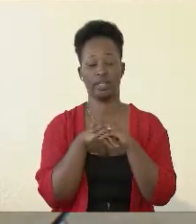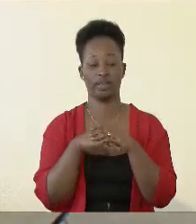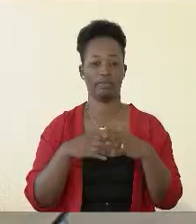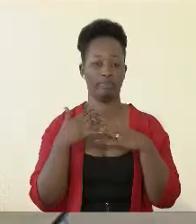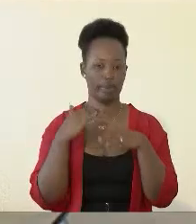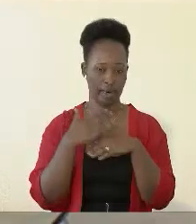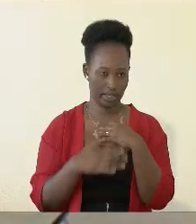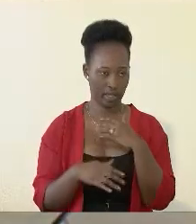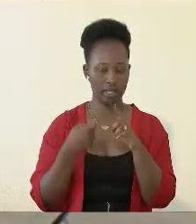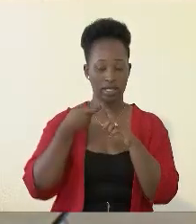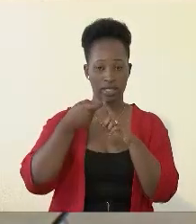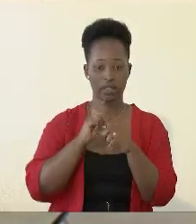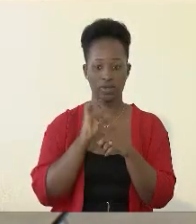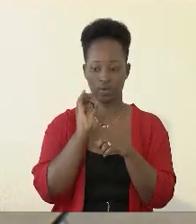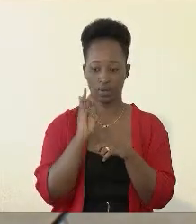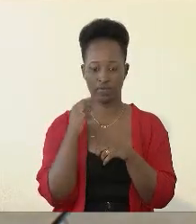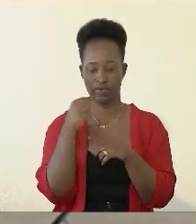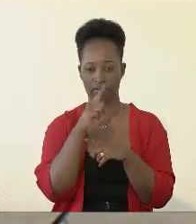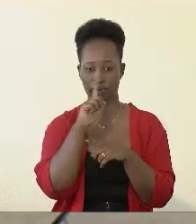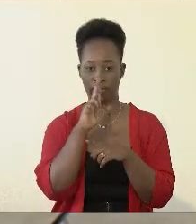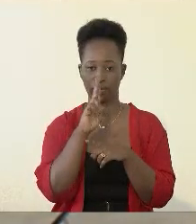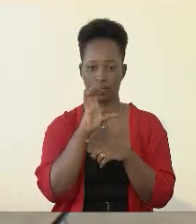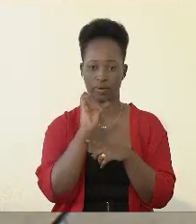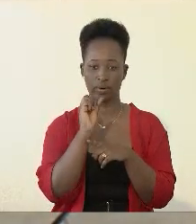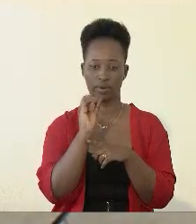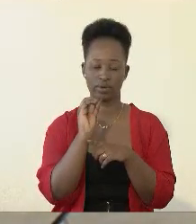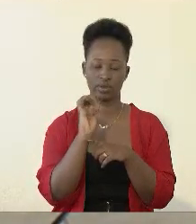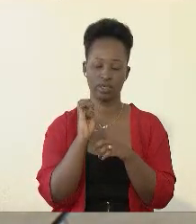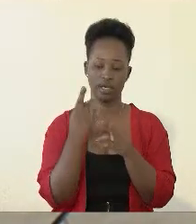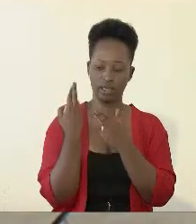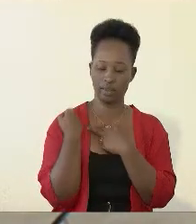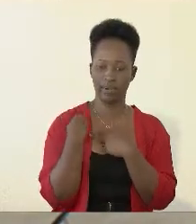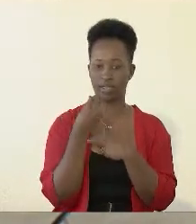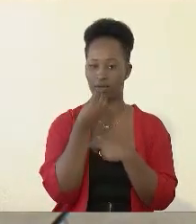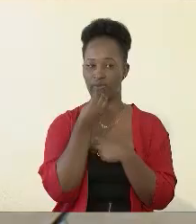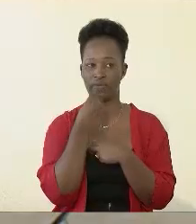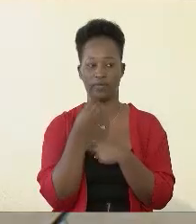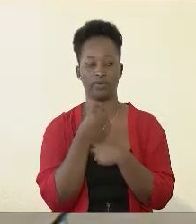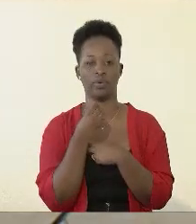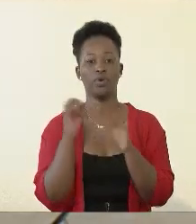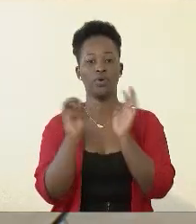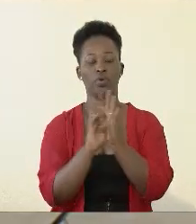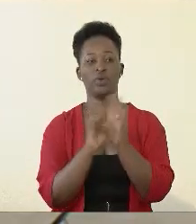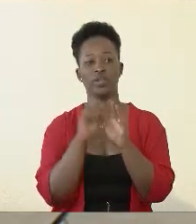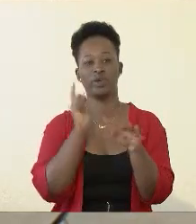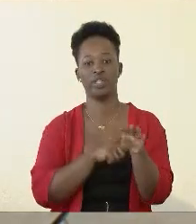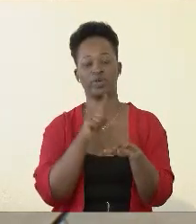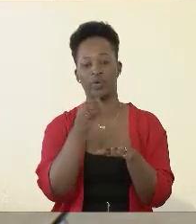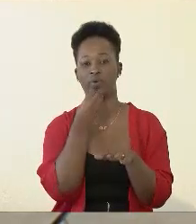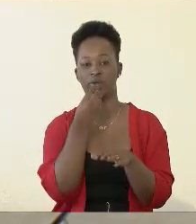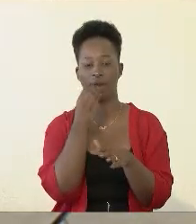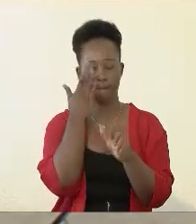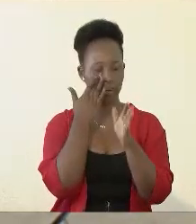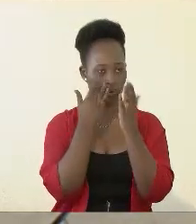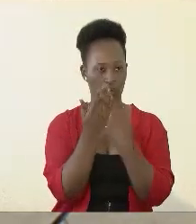it depends on the foods that we feed on. Let me say you are taking your breakfast. Your breakfast you have taken today,